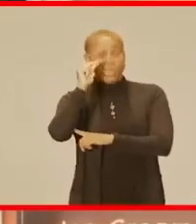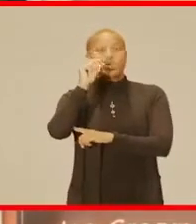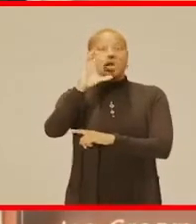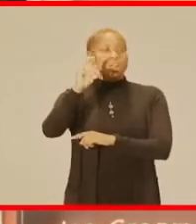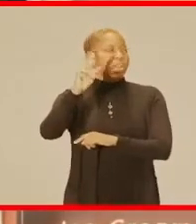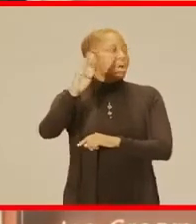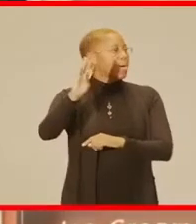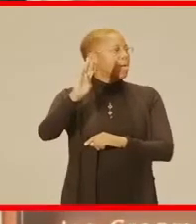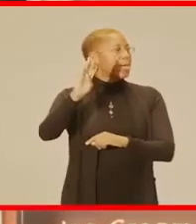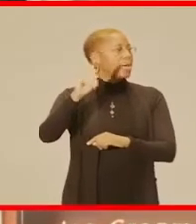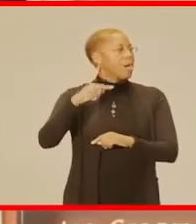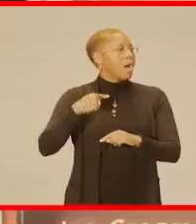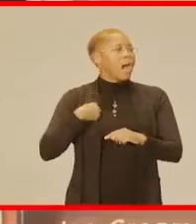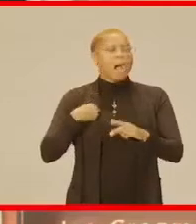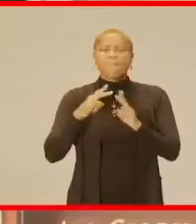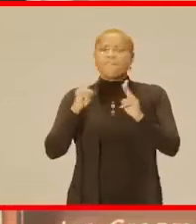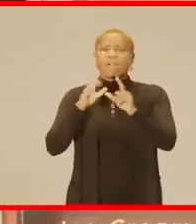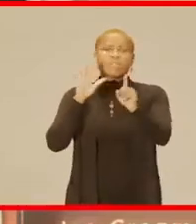very big fan of